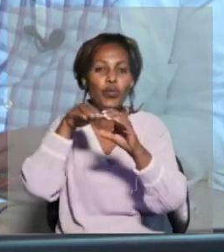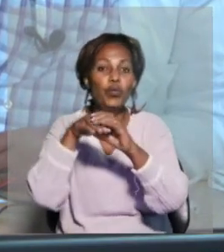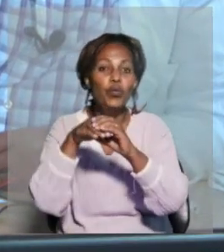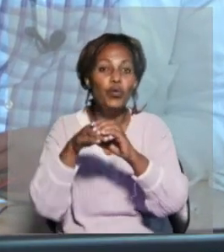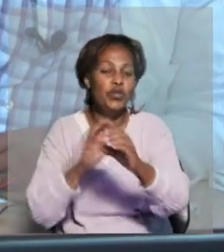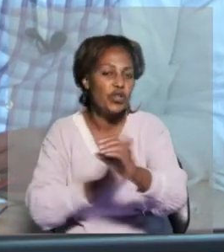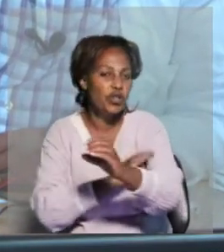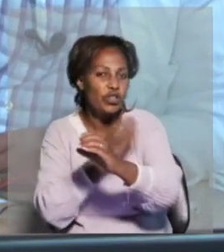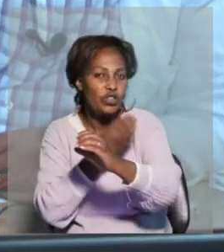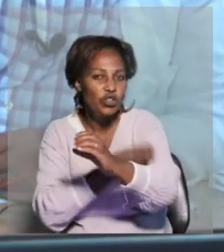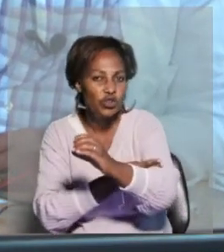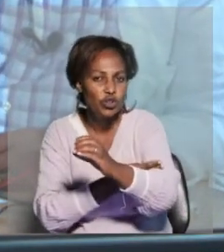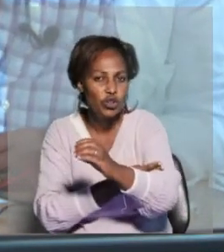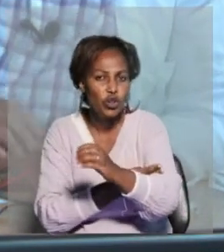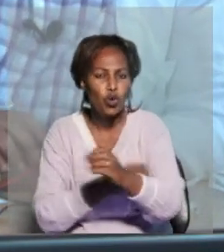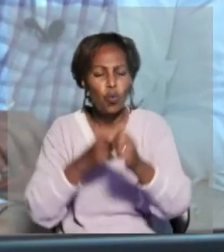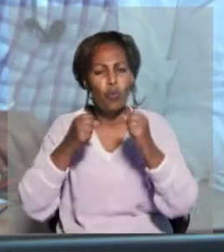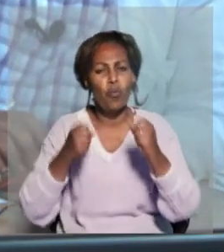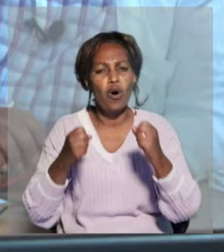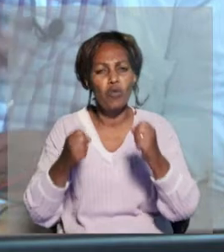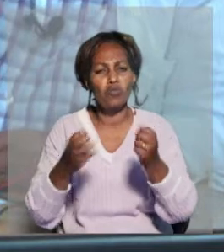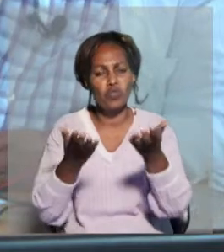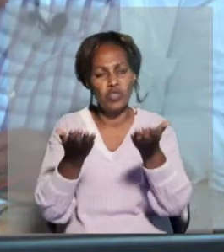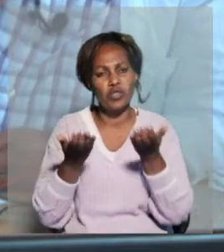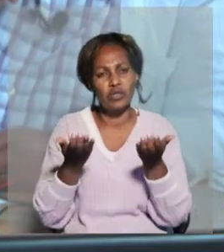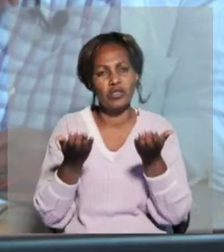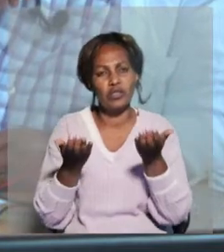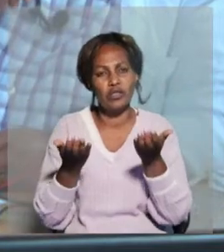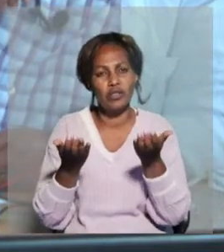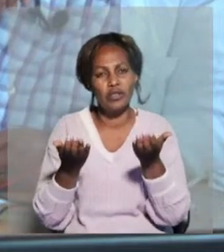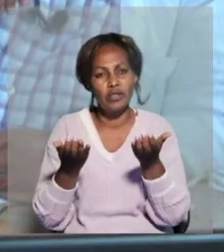energy or power required.